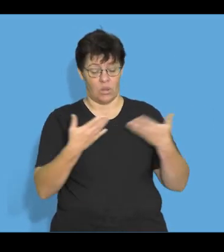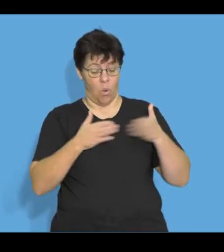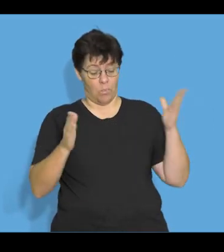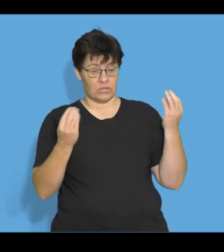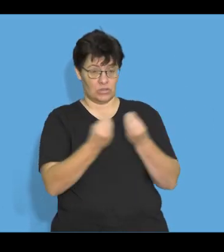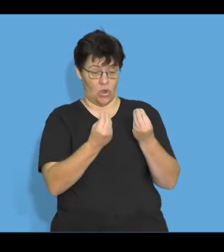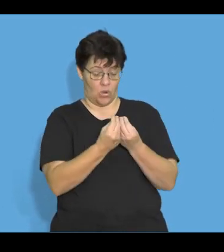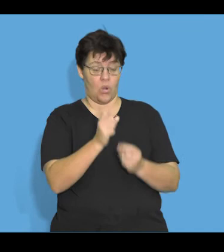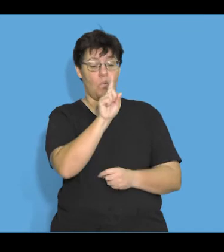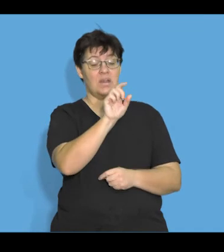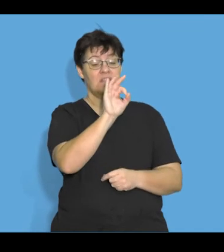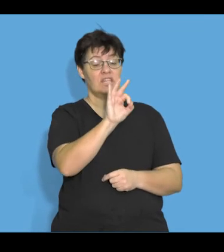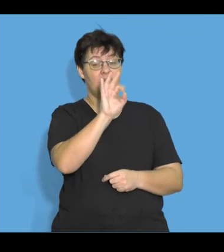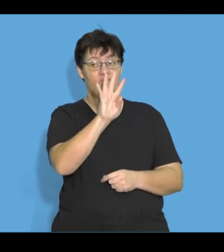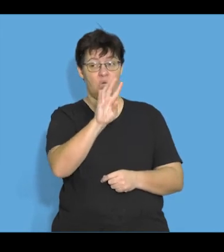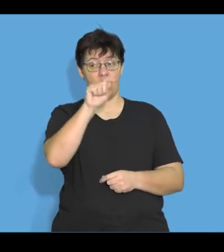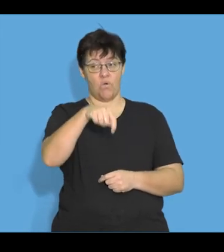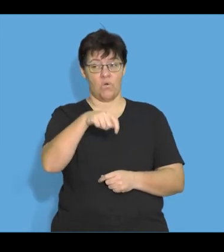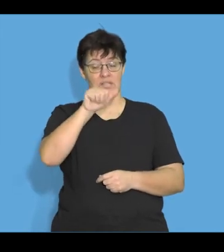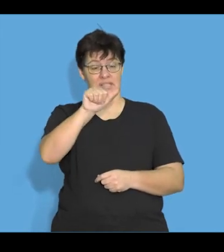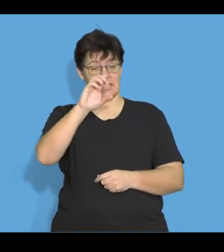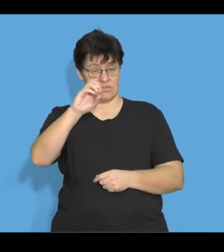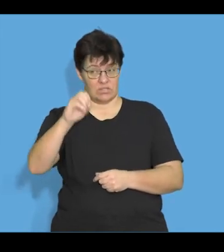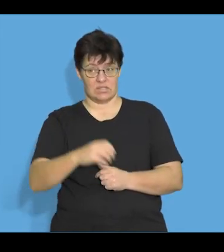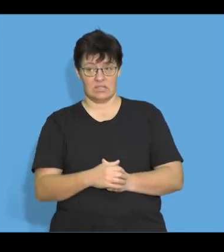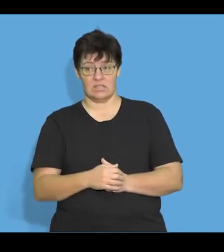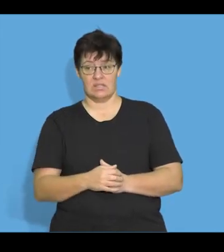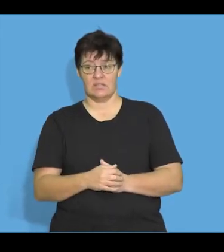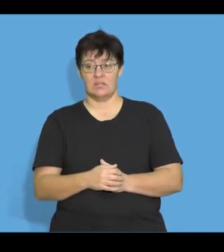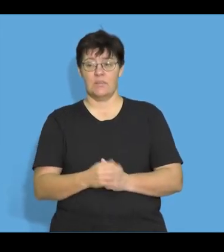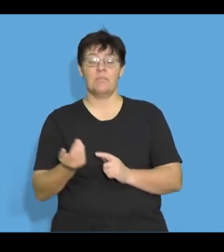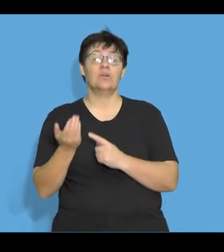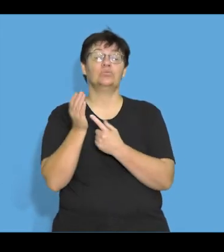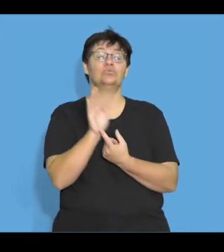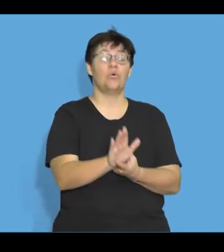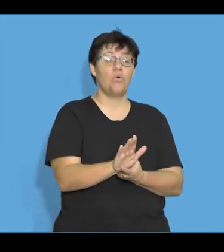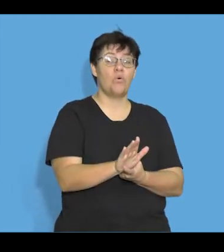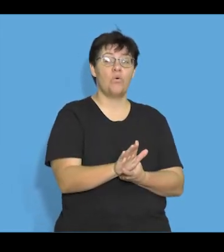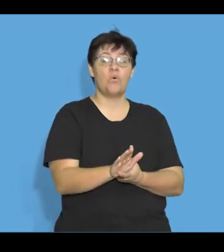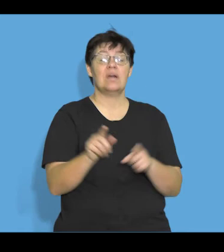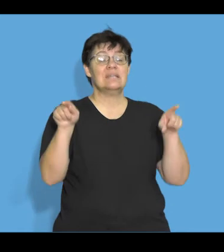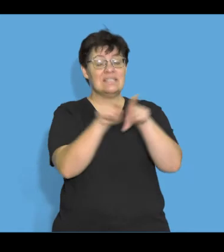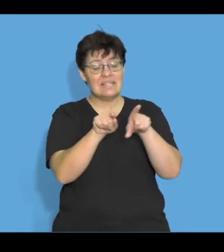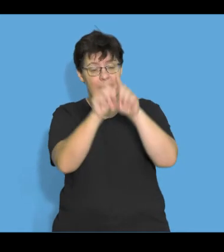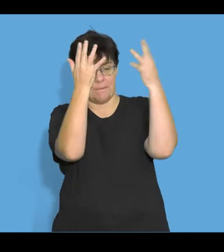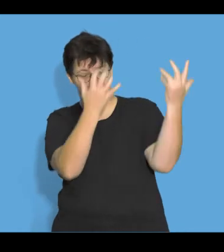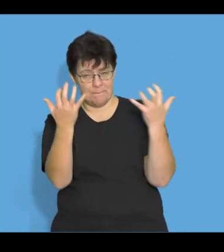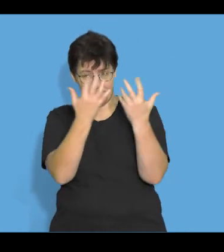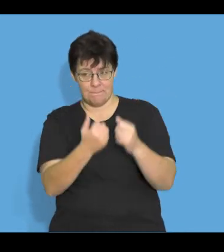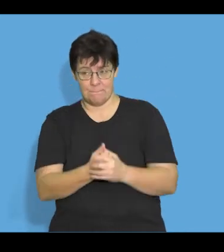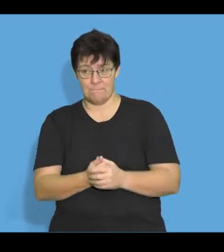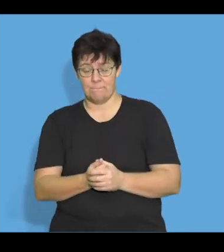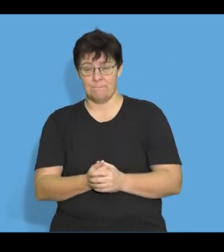of 134,600. What I'm also doing for you, I'm showing you the same calculation as